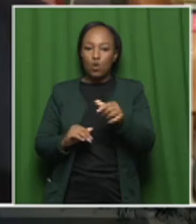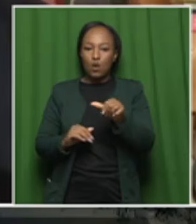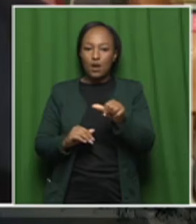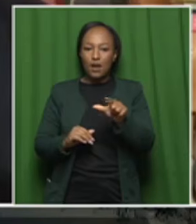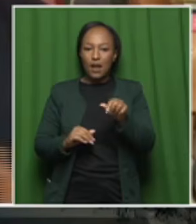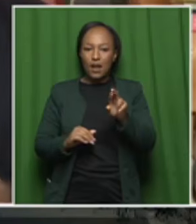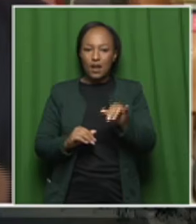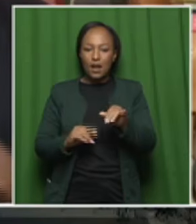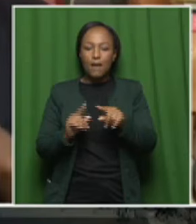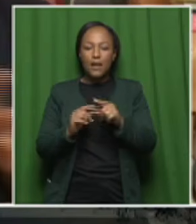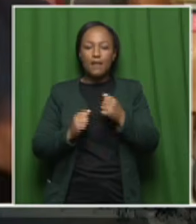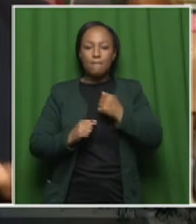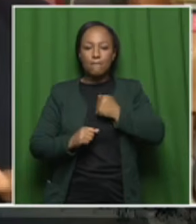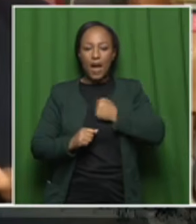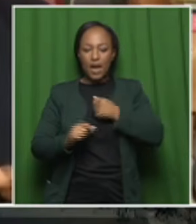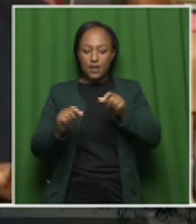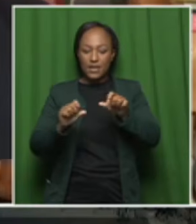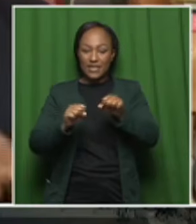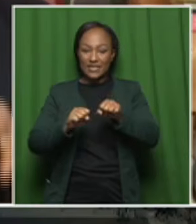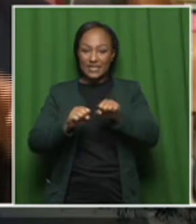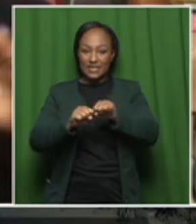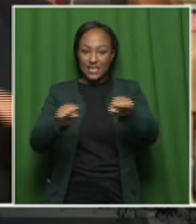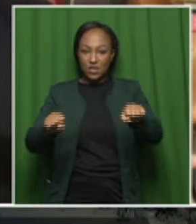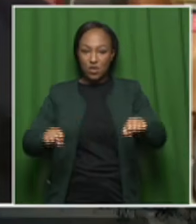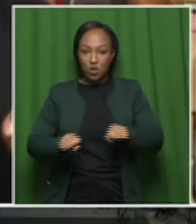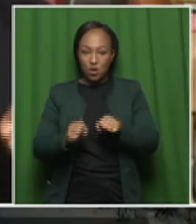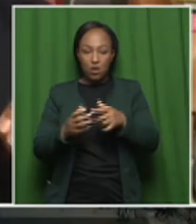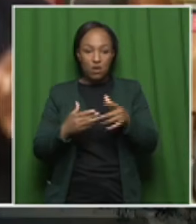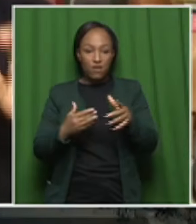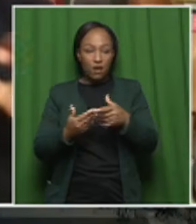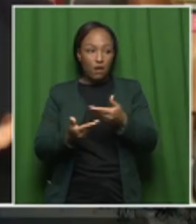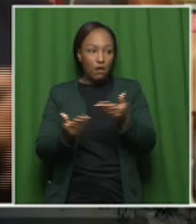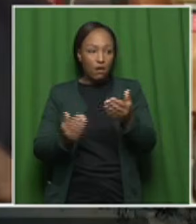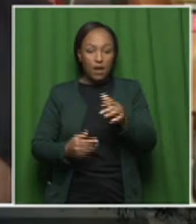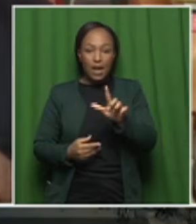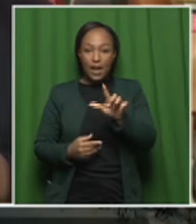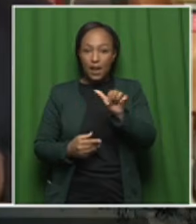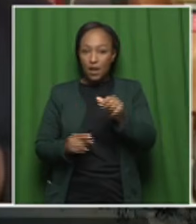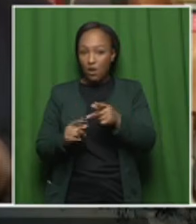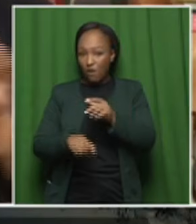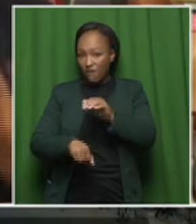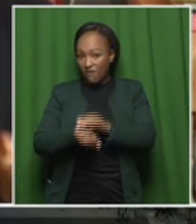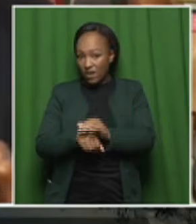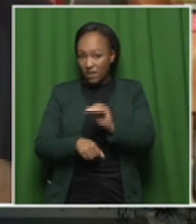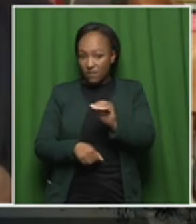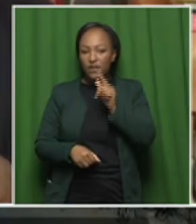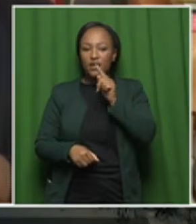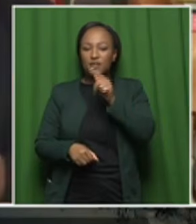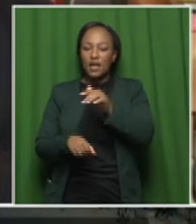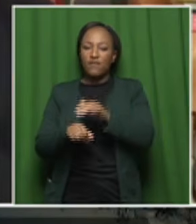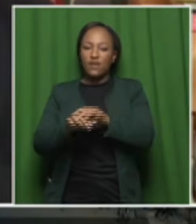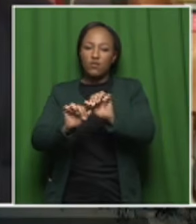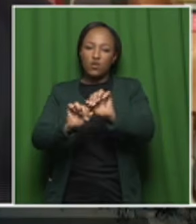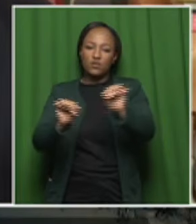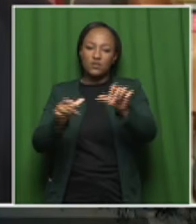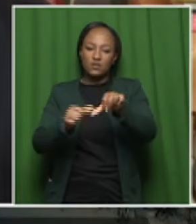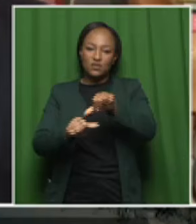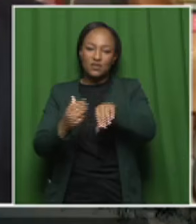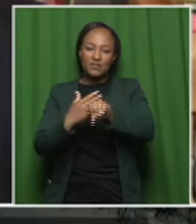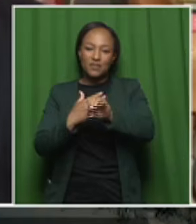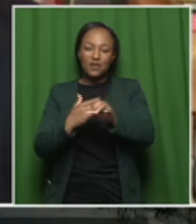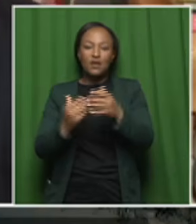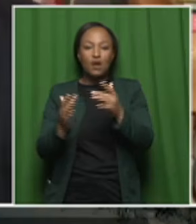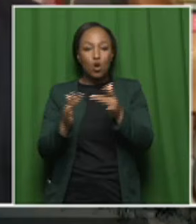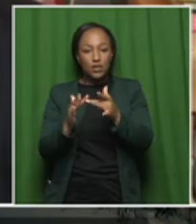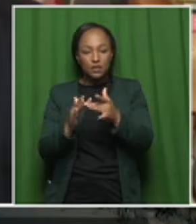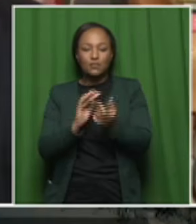at my studio. So whoever's in LA or have friends, tell your friends about this, reach out on social media, we'll make it